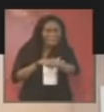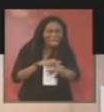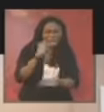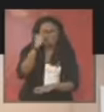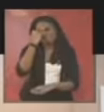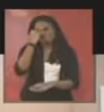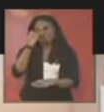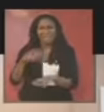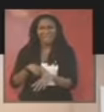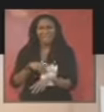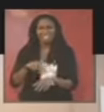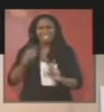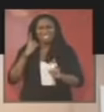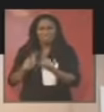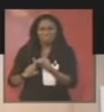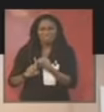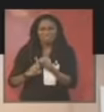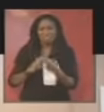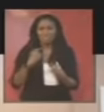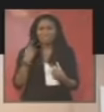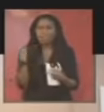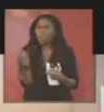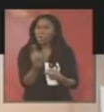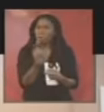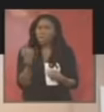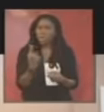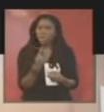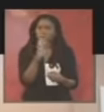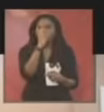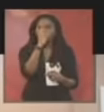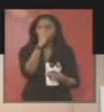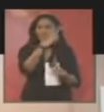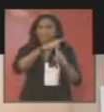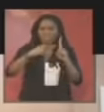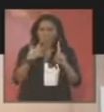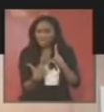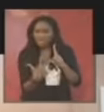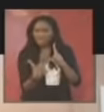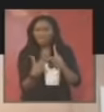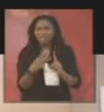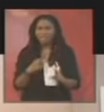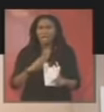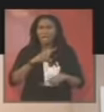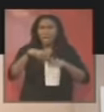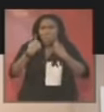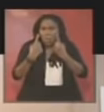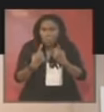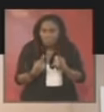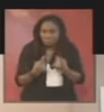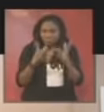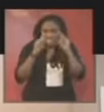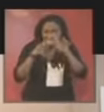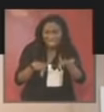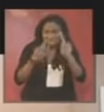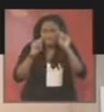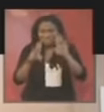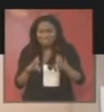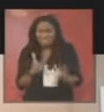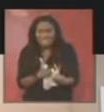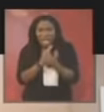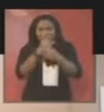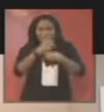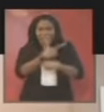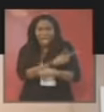clinical trials. Given the makeup of our population, which is predominantly Indo